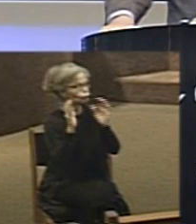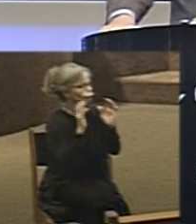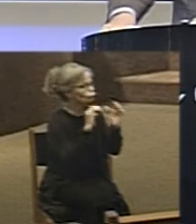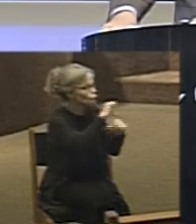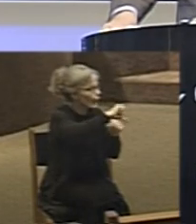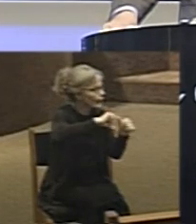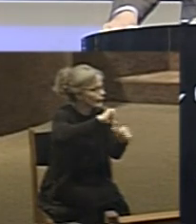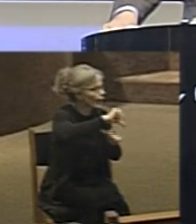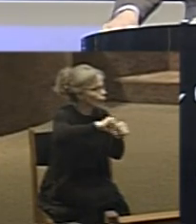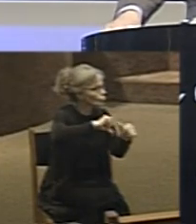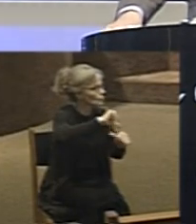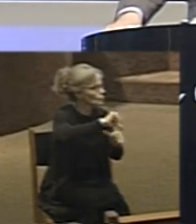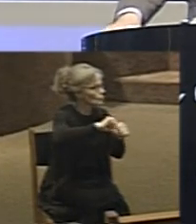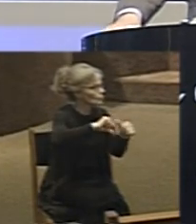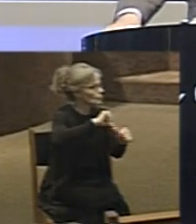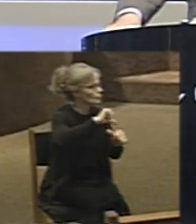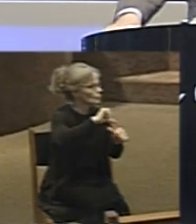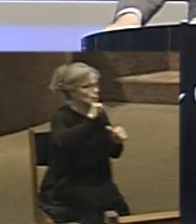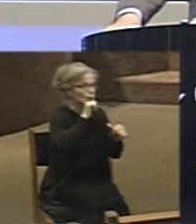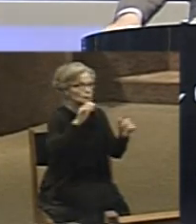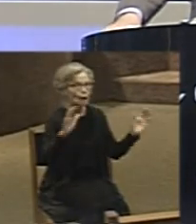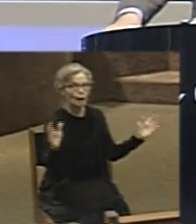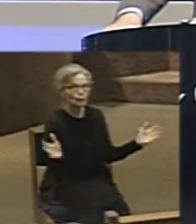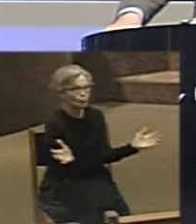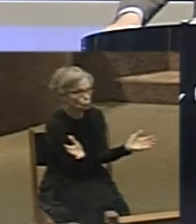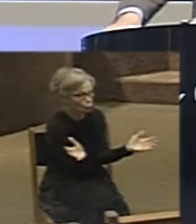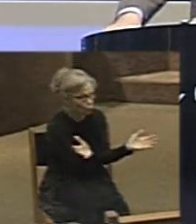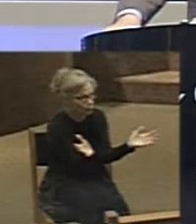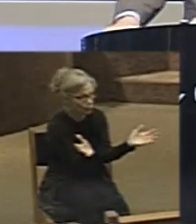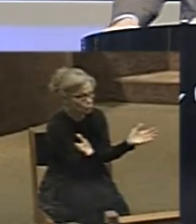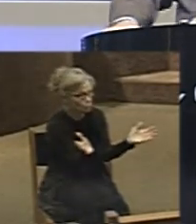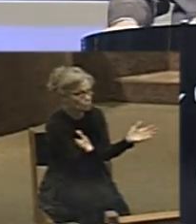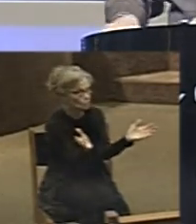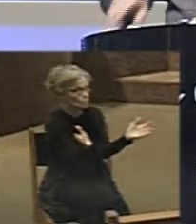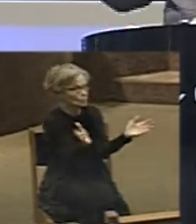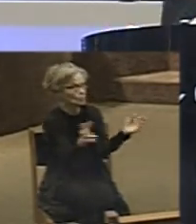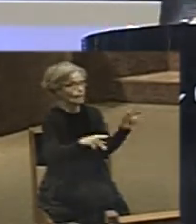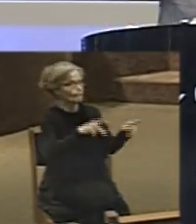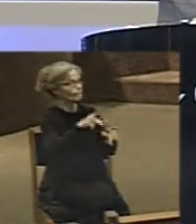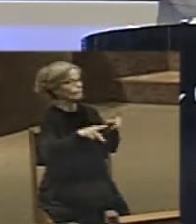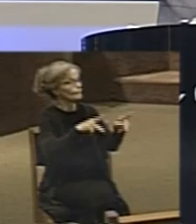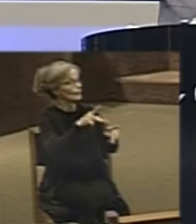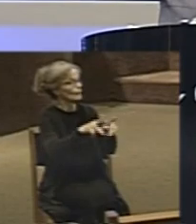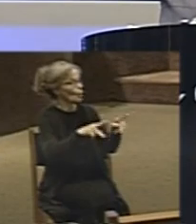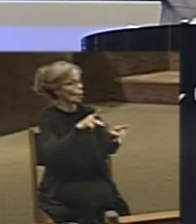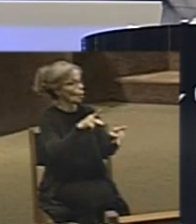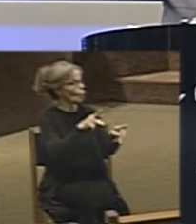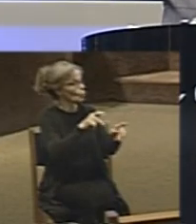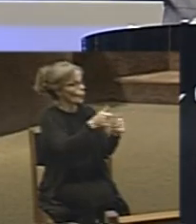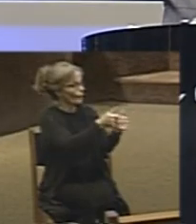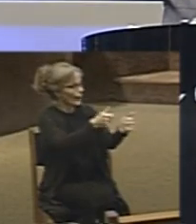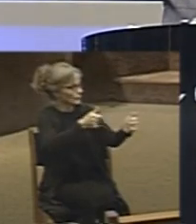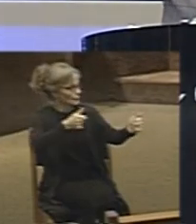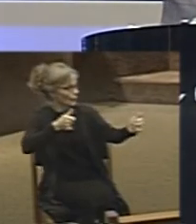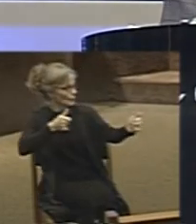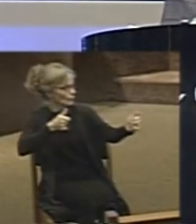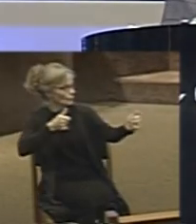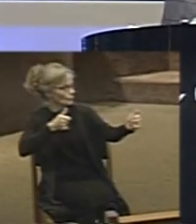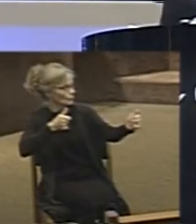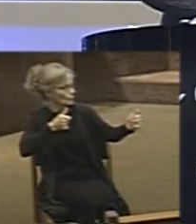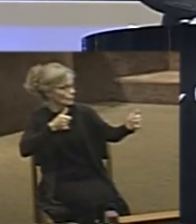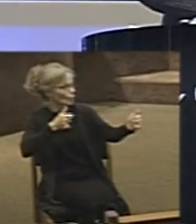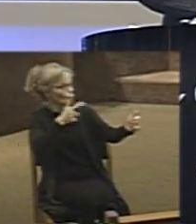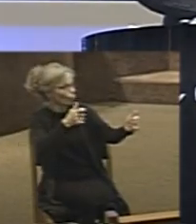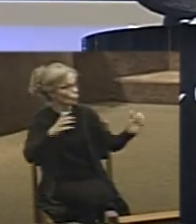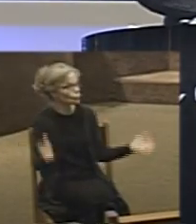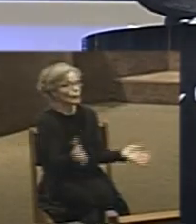does not give encouragement to people who are walking from the Lord versus